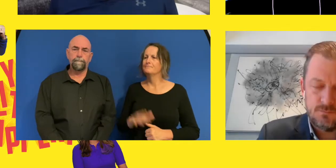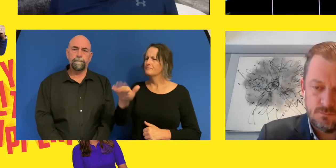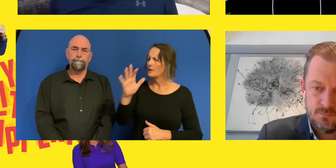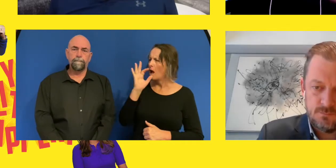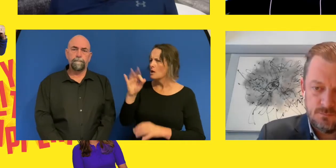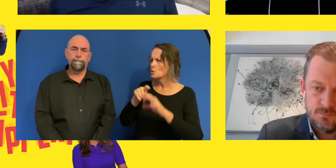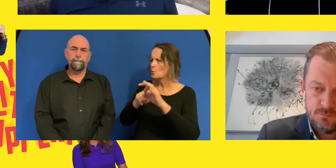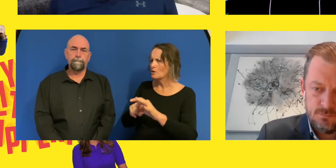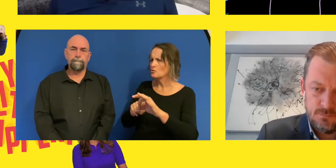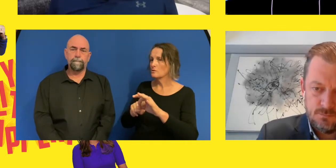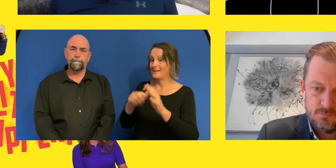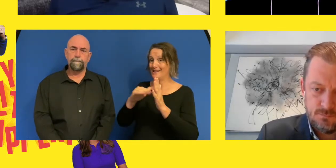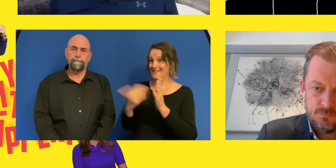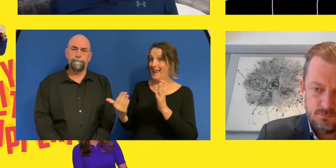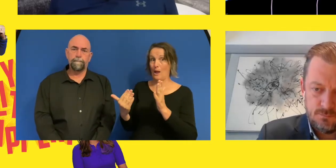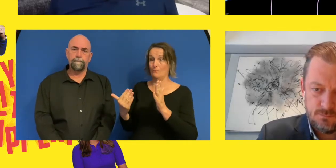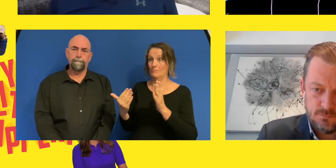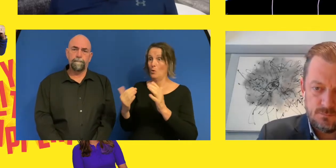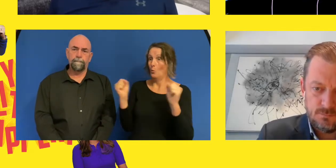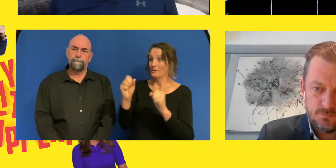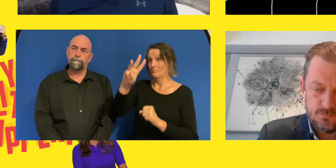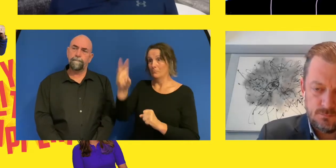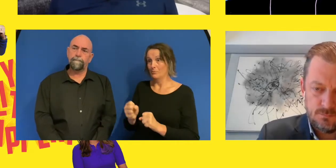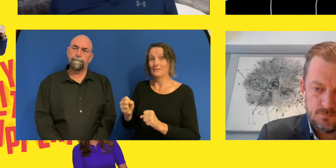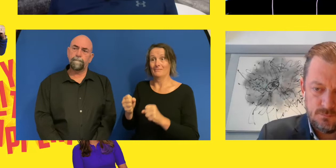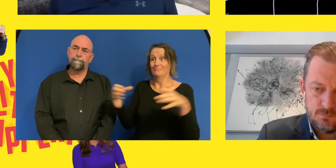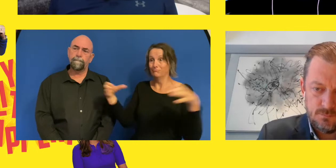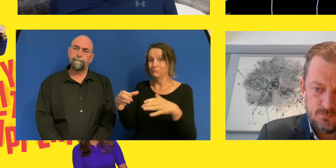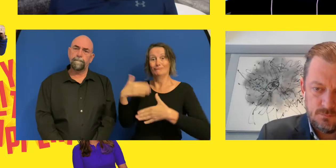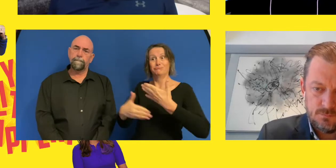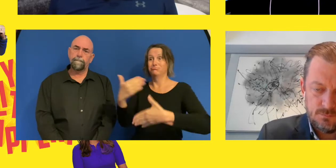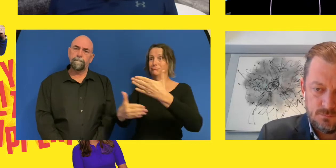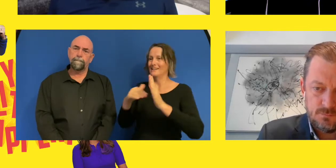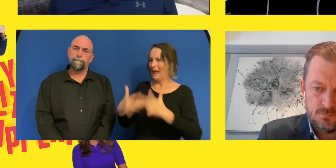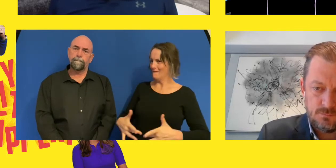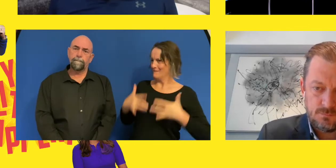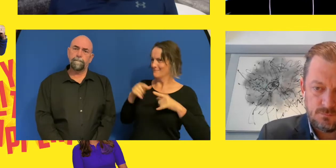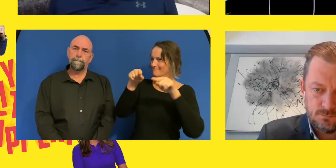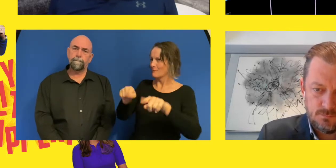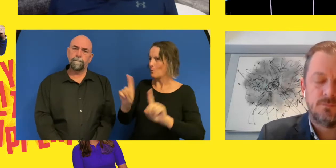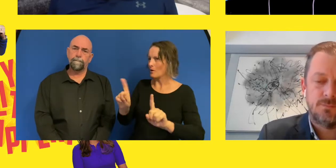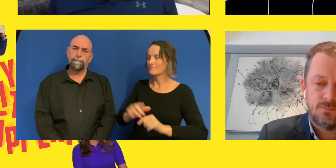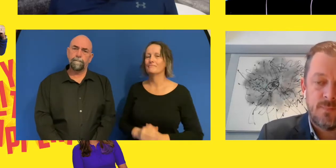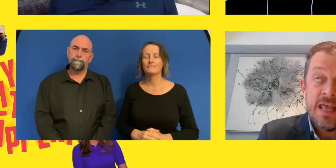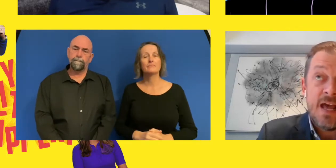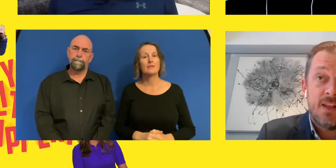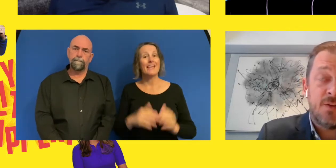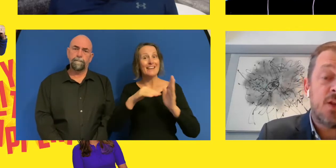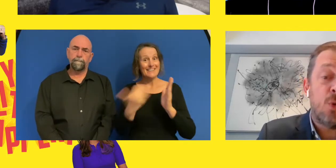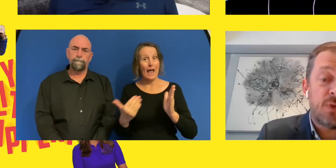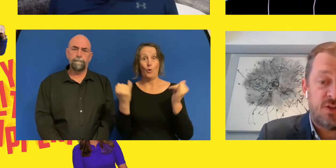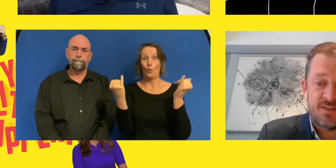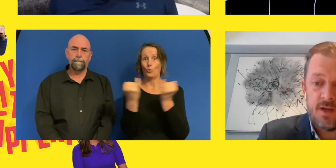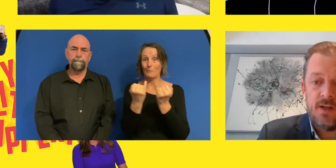experience. I just wanted to get a general vibe of what it's like now that the competition has started. What's it actually like there in Beijing?